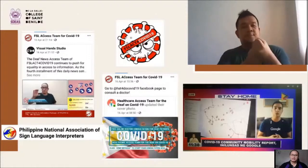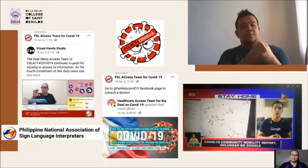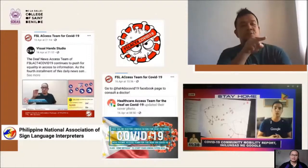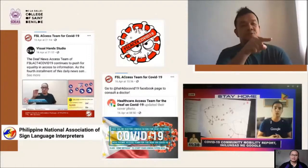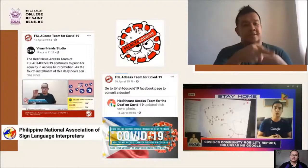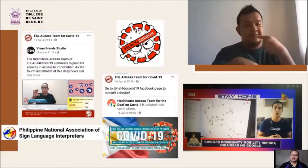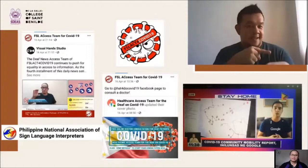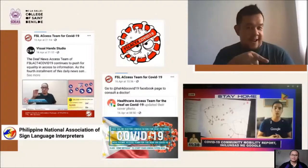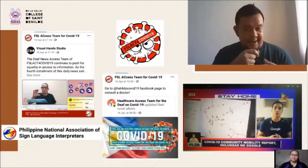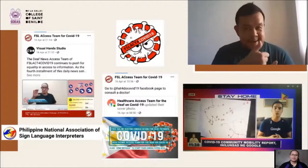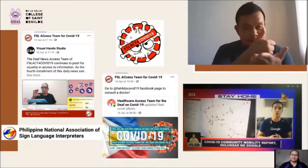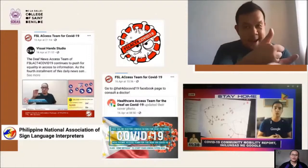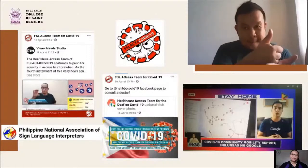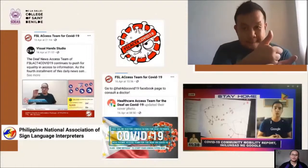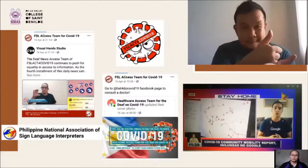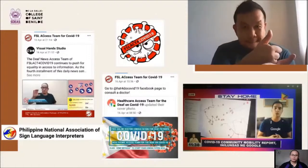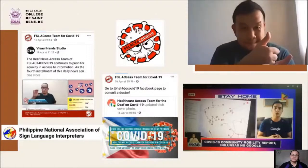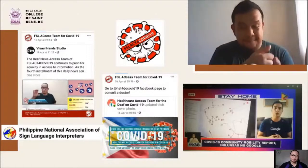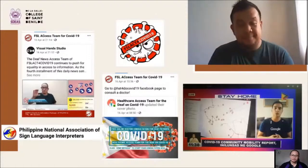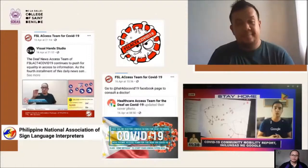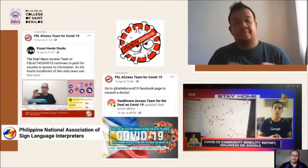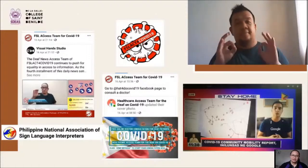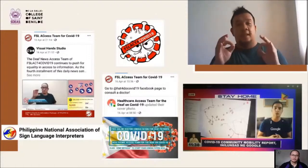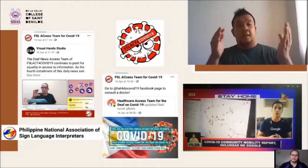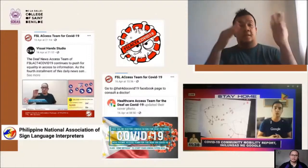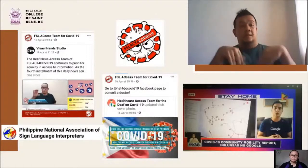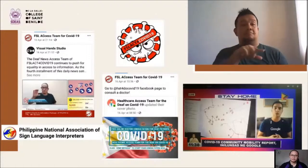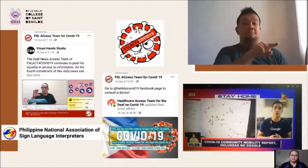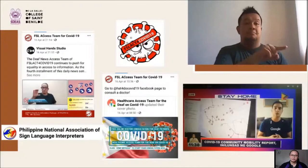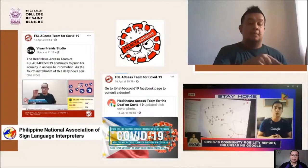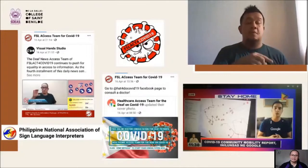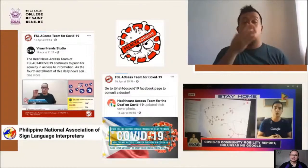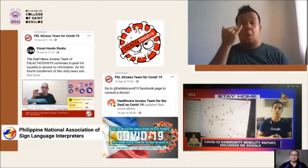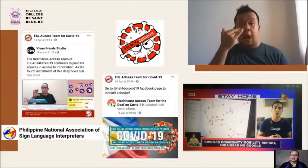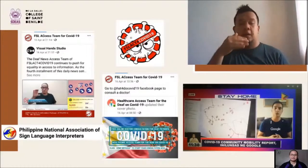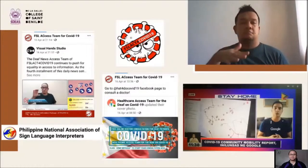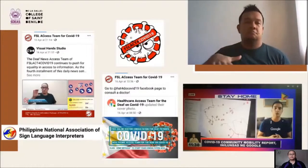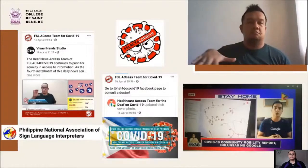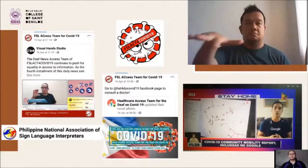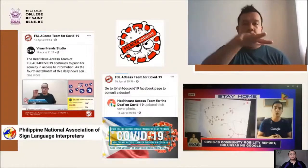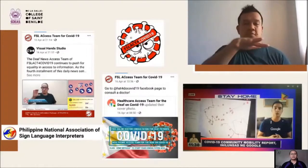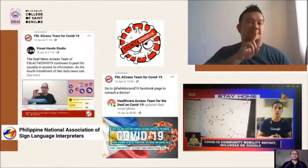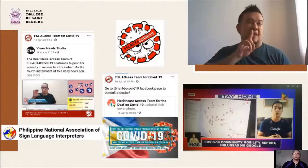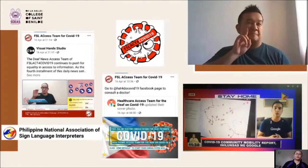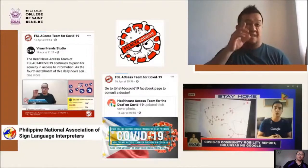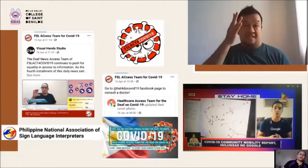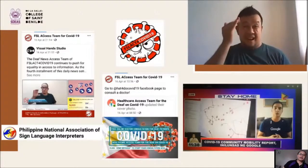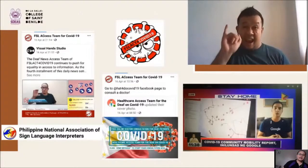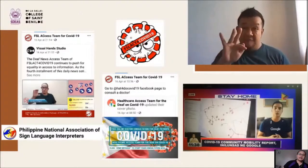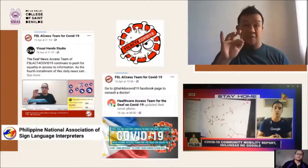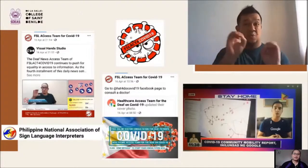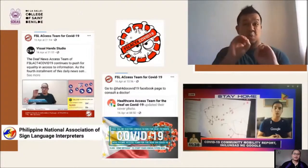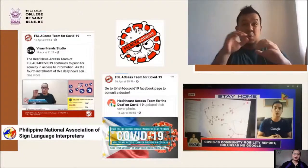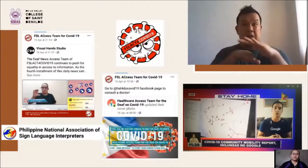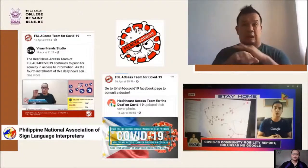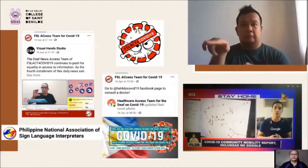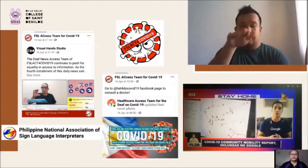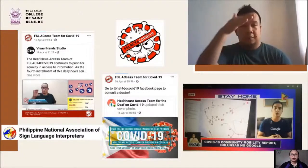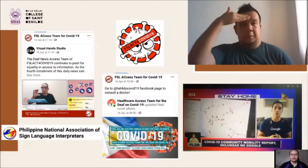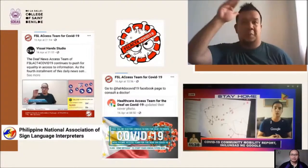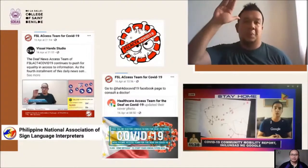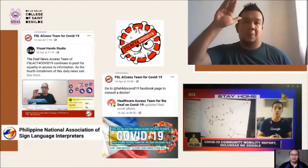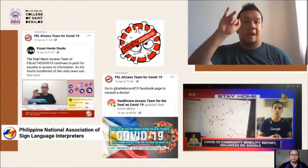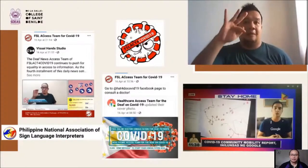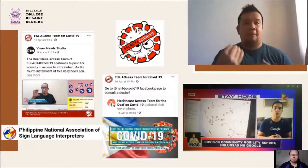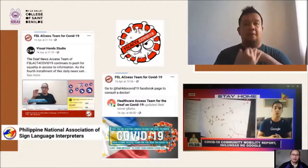terms of access. So kung walang access, syempre, anong gagawin ng deaf? Hindi alam pa na kailangan pala mag-mask, na may virus pala.